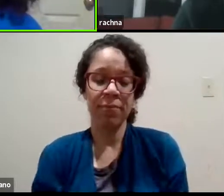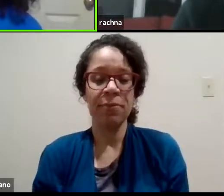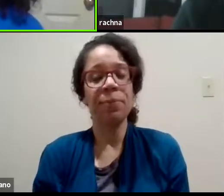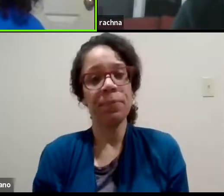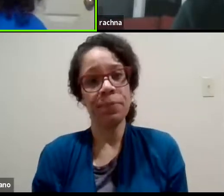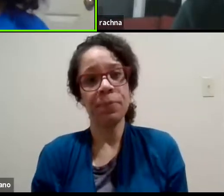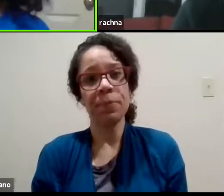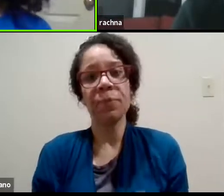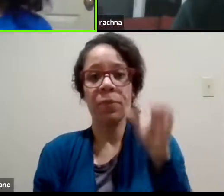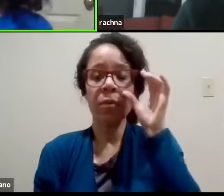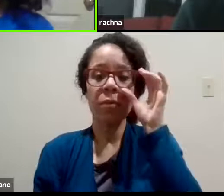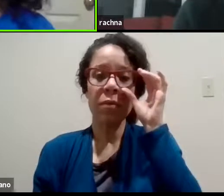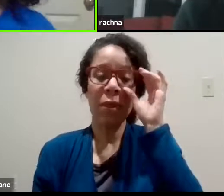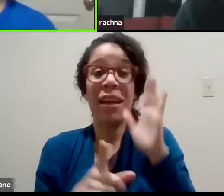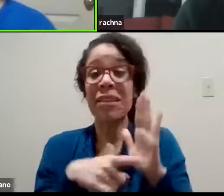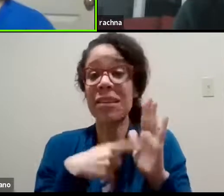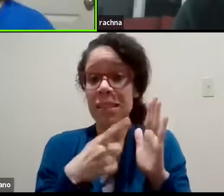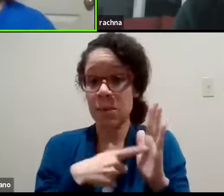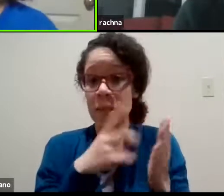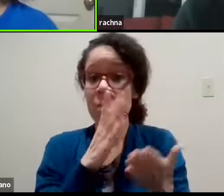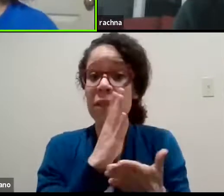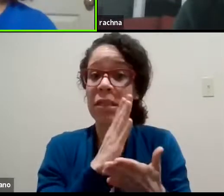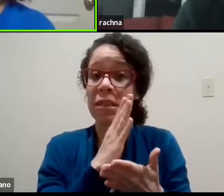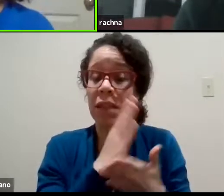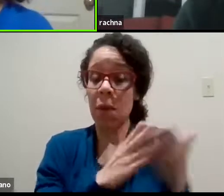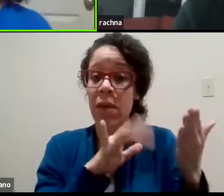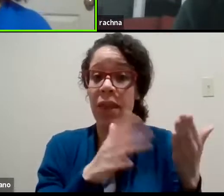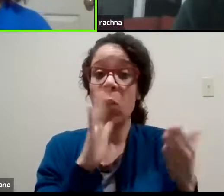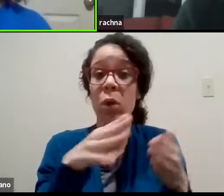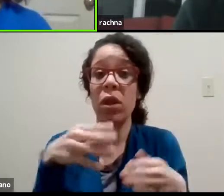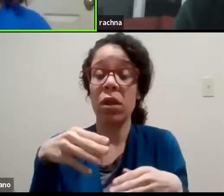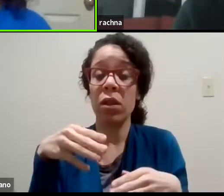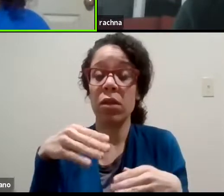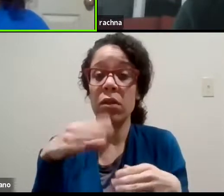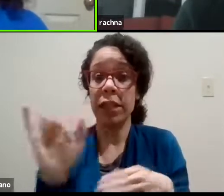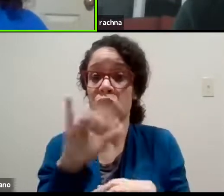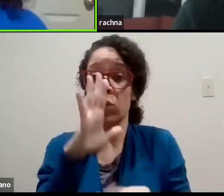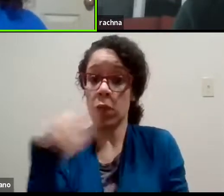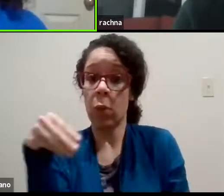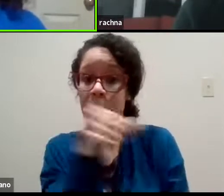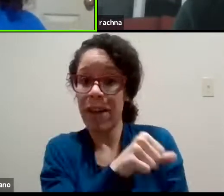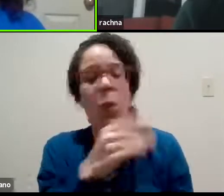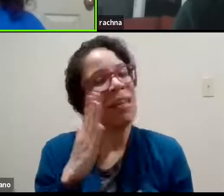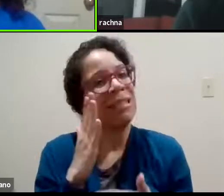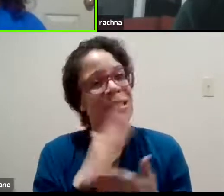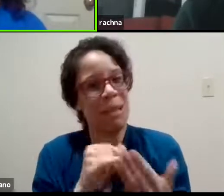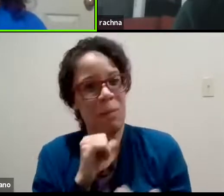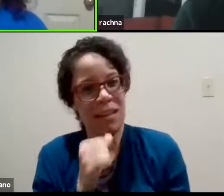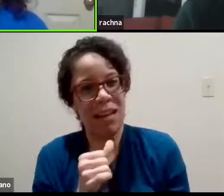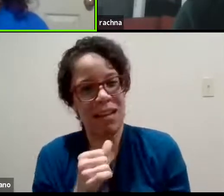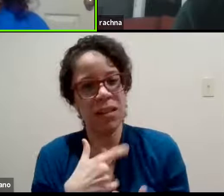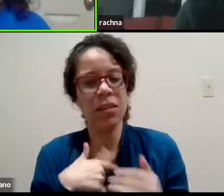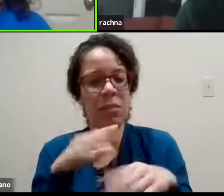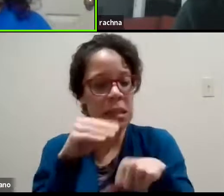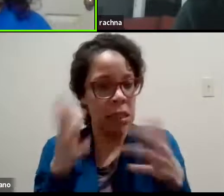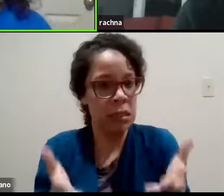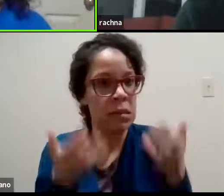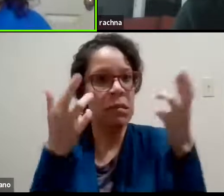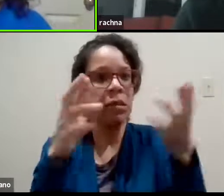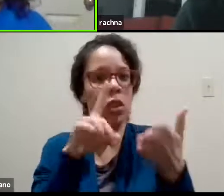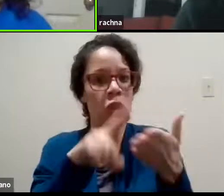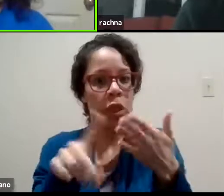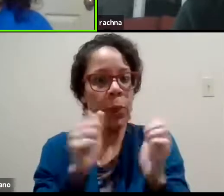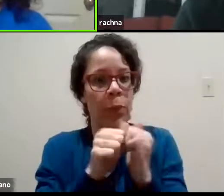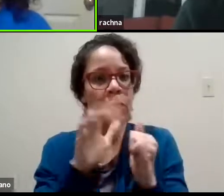And sometimes, some of those services are covered by insurance, and some of them are not. And I would advise people to certainly check with your health insurance